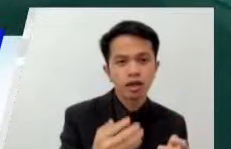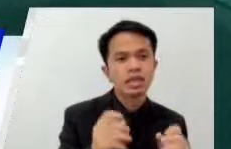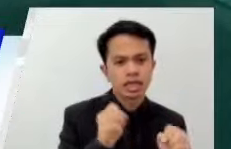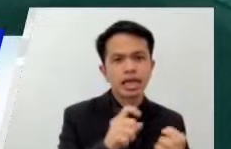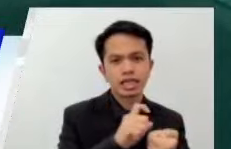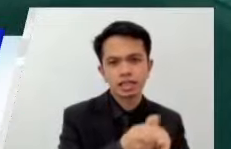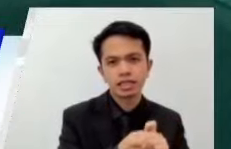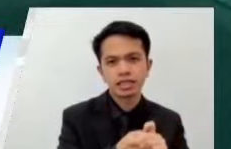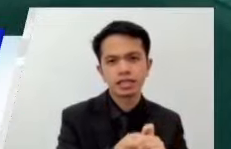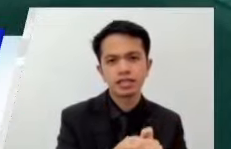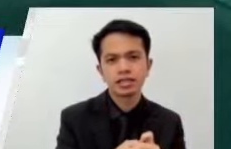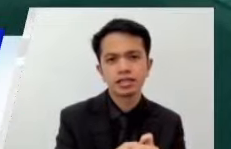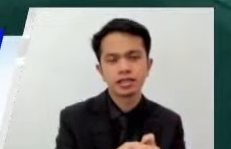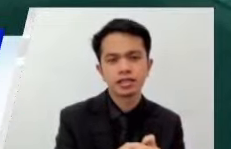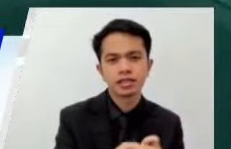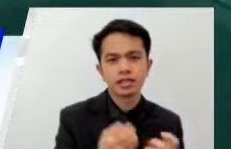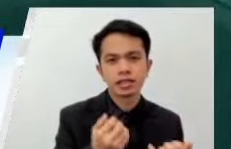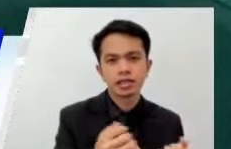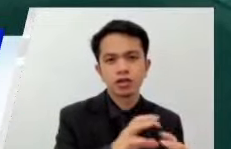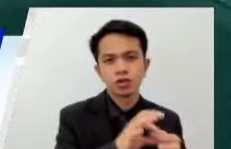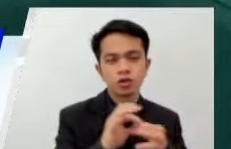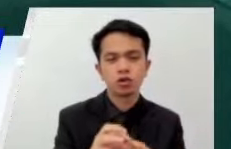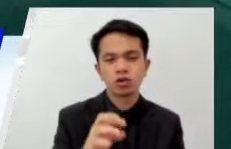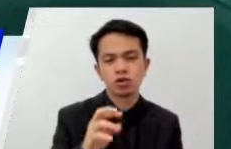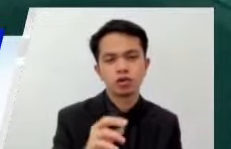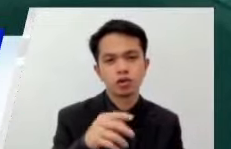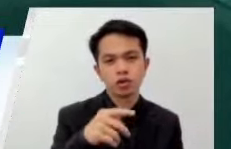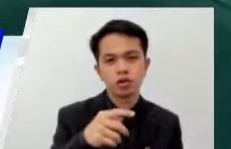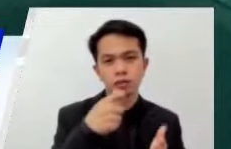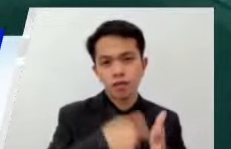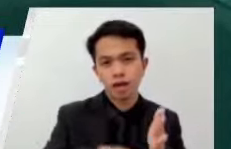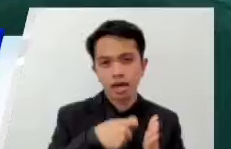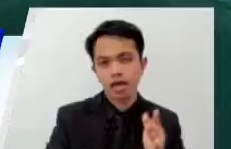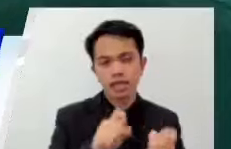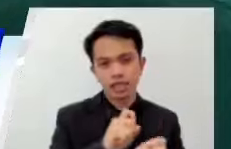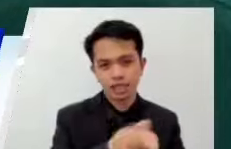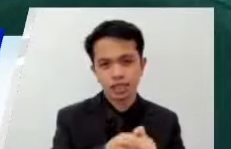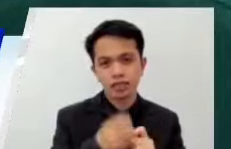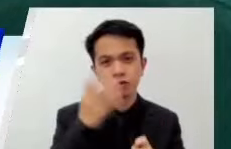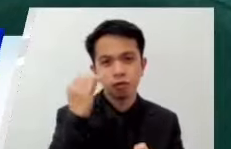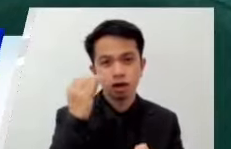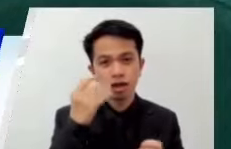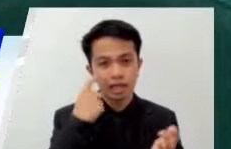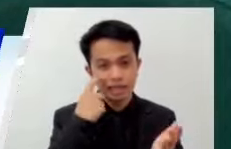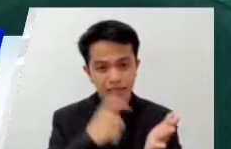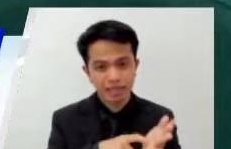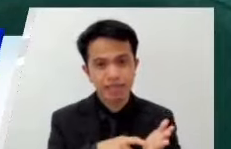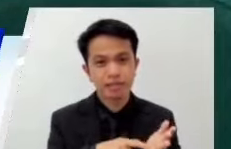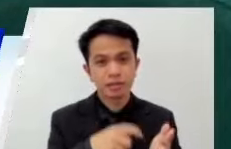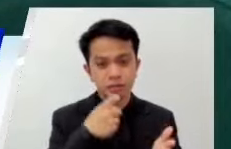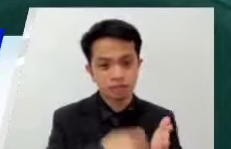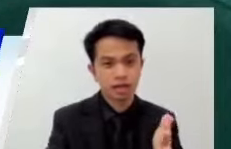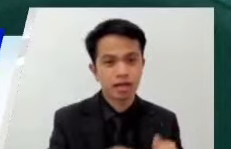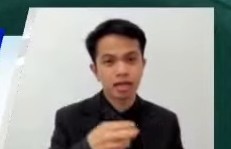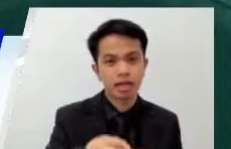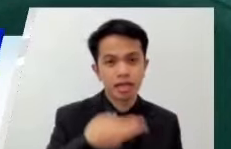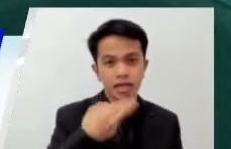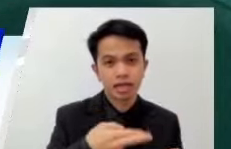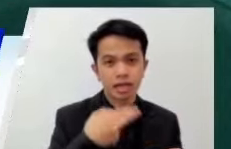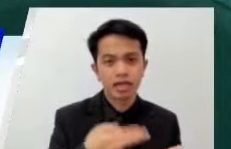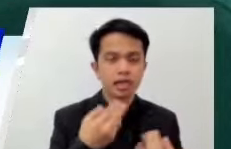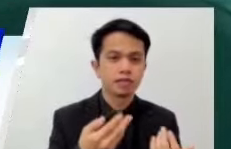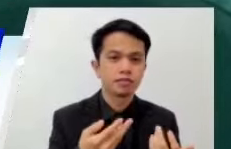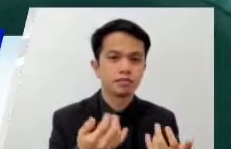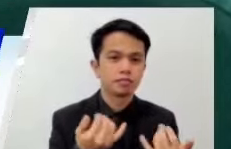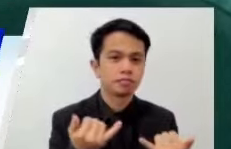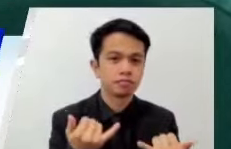The relative prices have changed. Kasi nga, nakita natin yung price of rice has been, inflation there has been